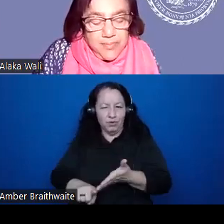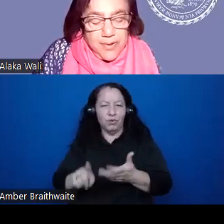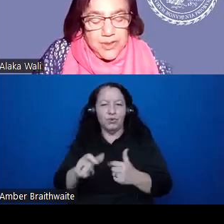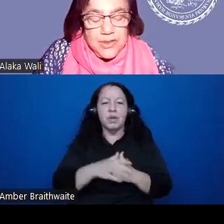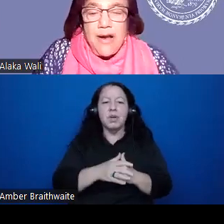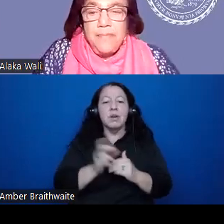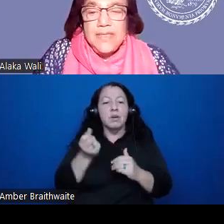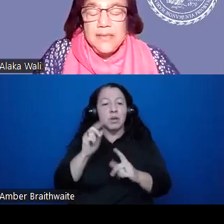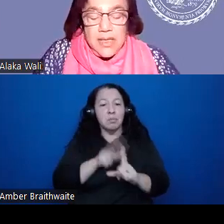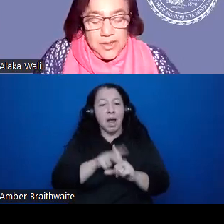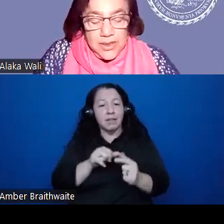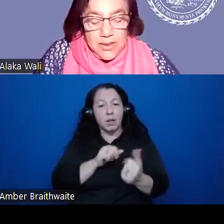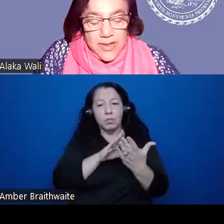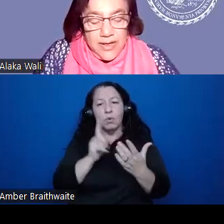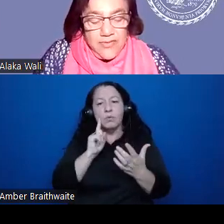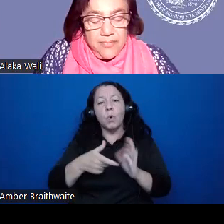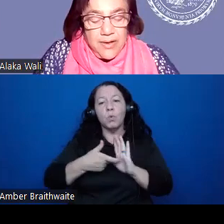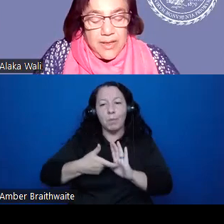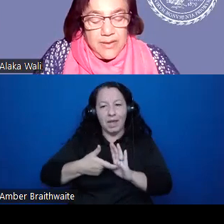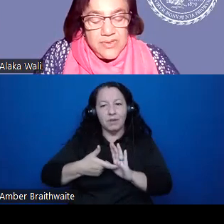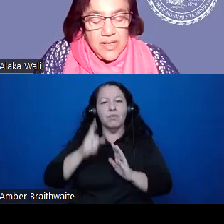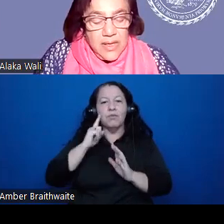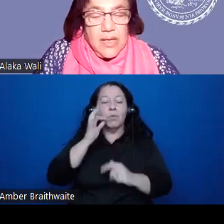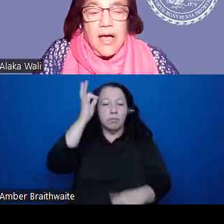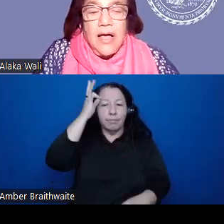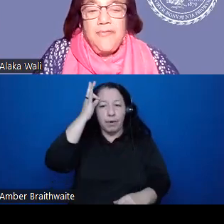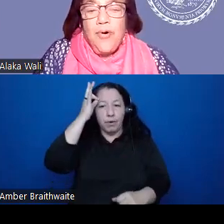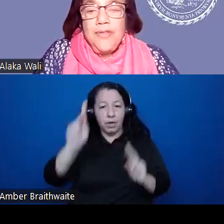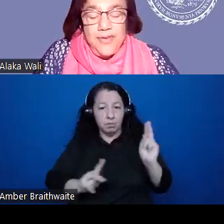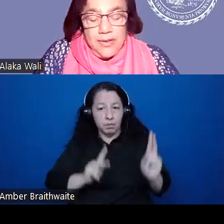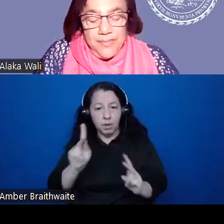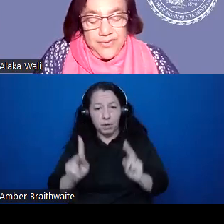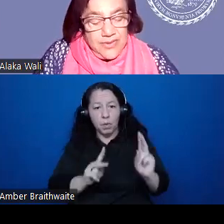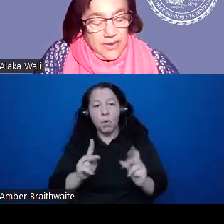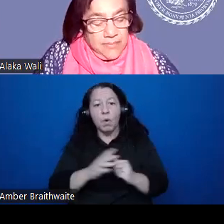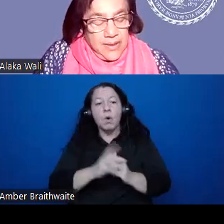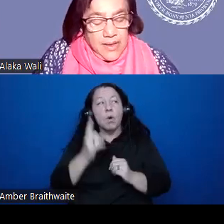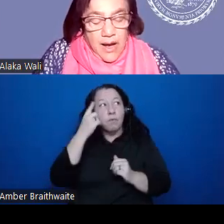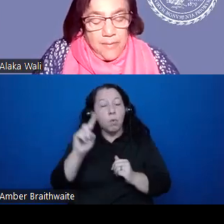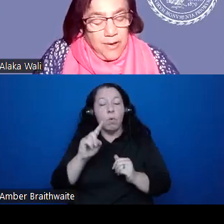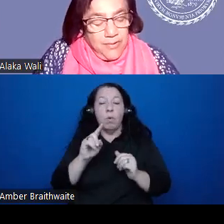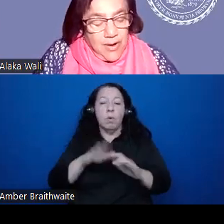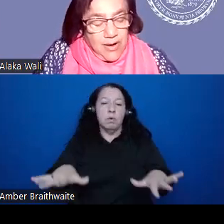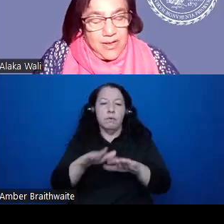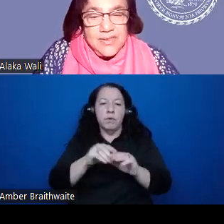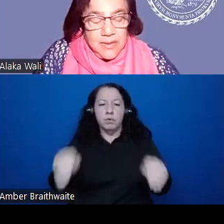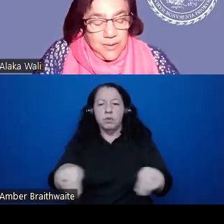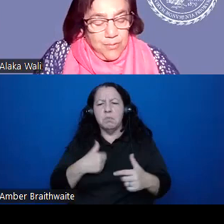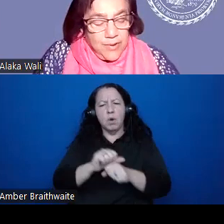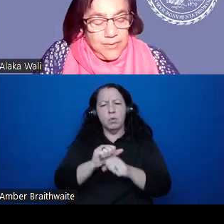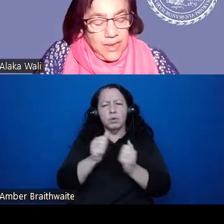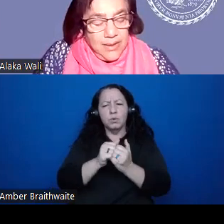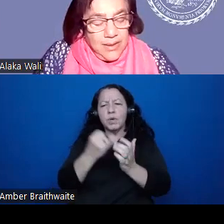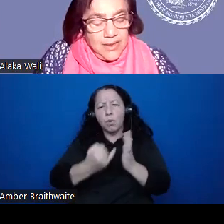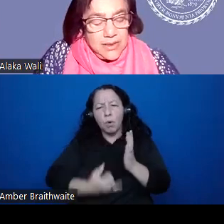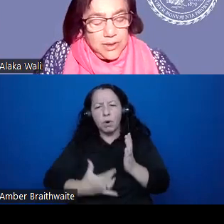participatory approach to representation of Native Americans for the Field Museum, I work with artists who